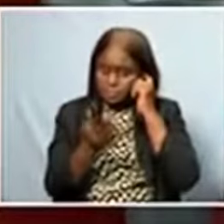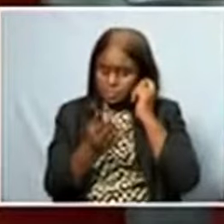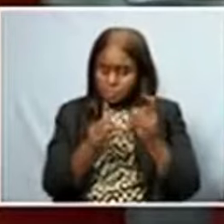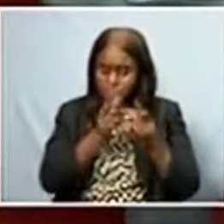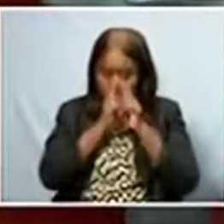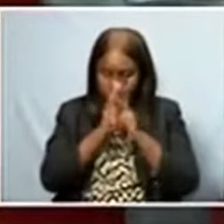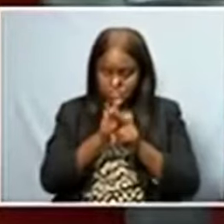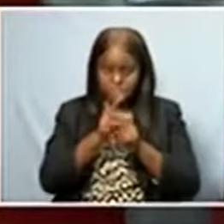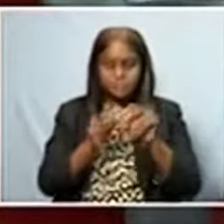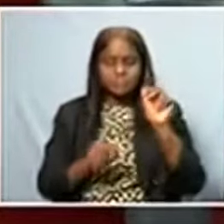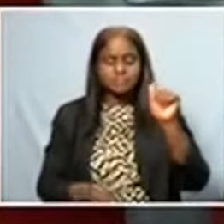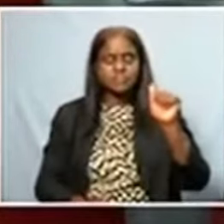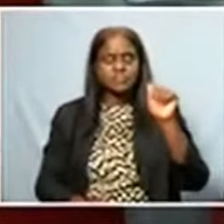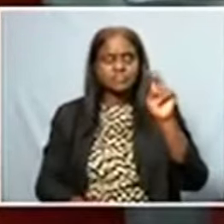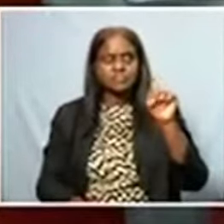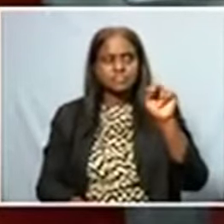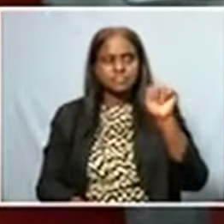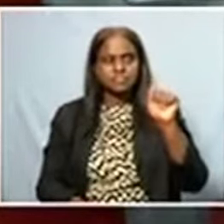Honorable